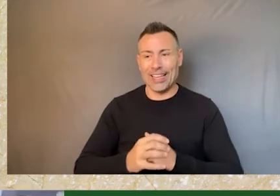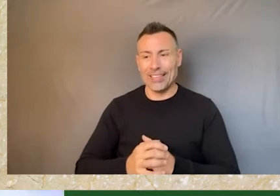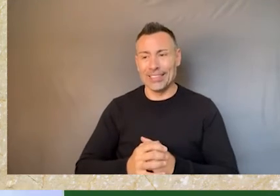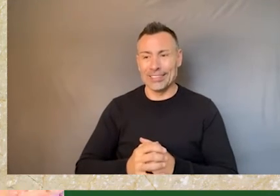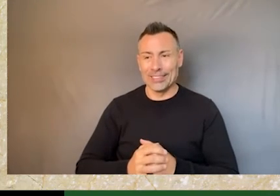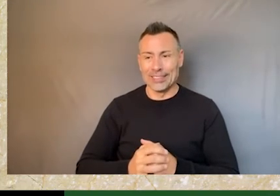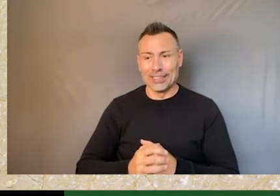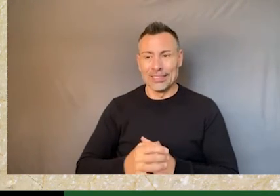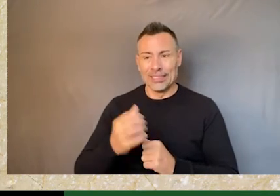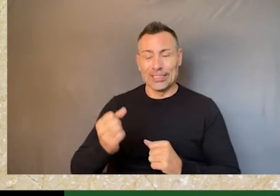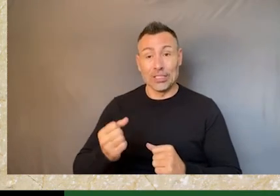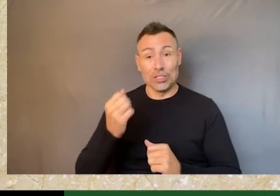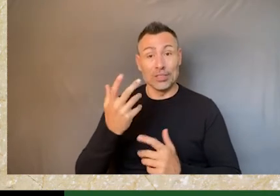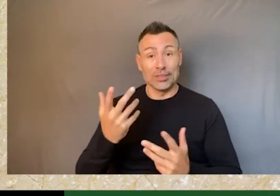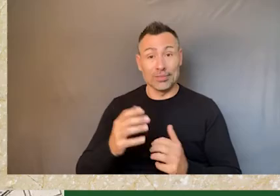Bagel!